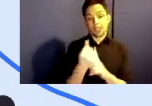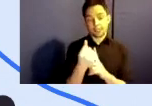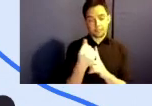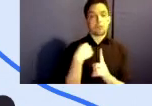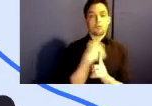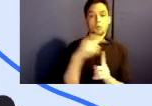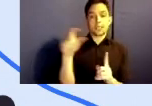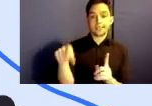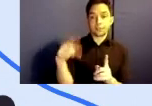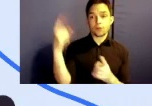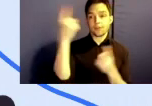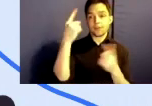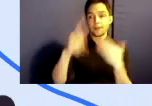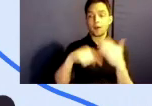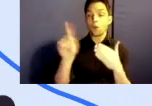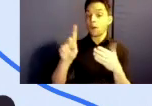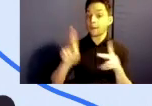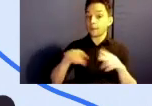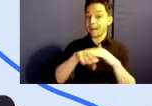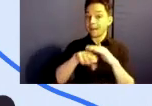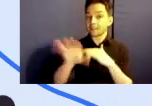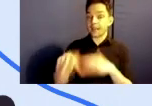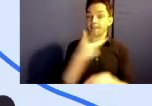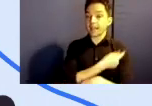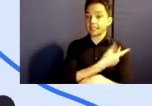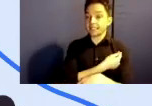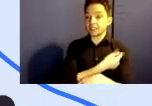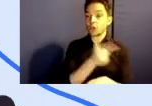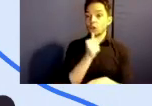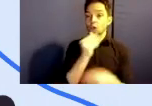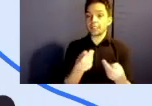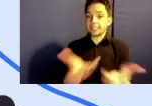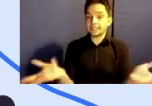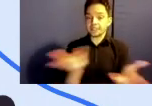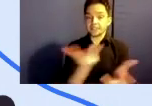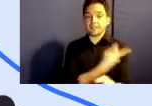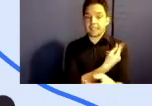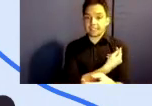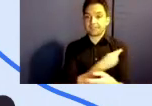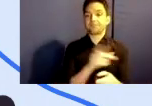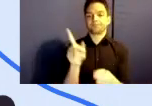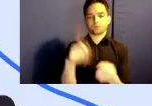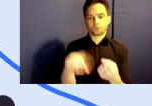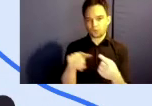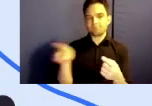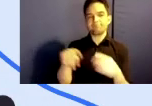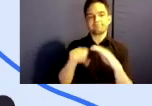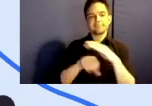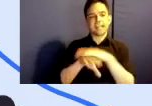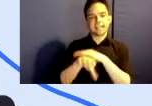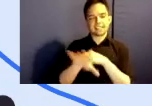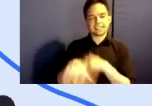think about where people access the vaccine, who delivers the vaccine, and when they are able to access the